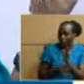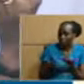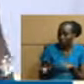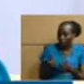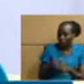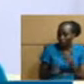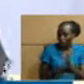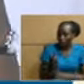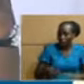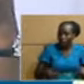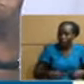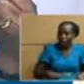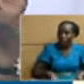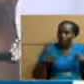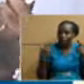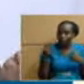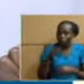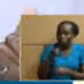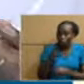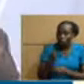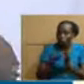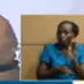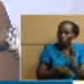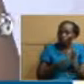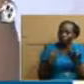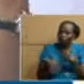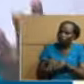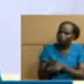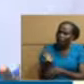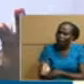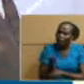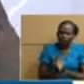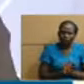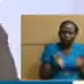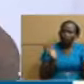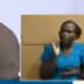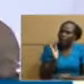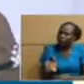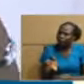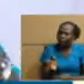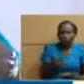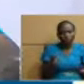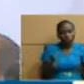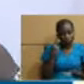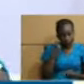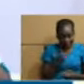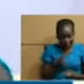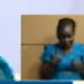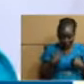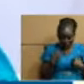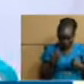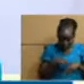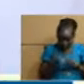the Youth Lively program, is there inclusiveness? Is there universality? You see, so for me, when I look at the